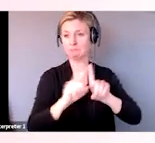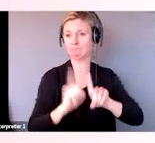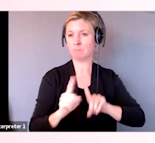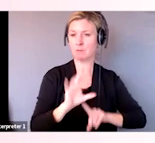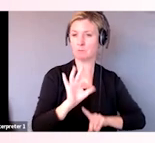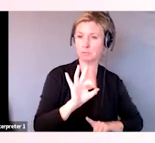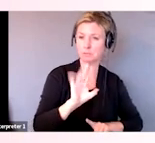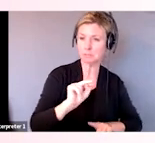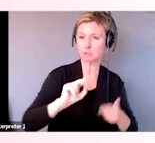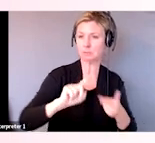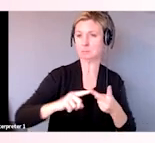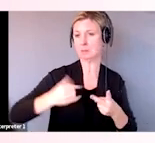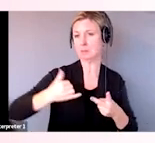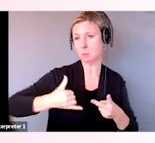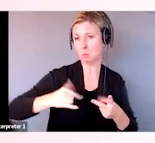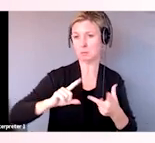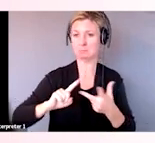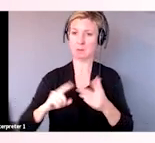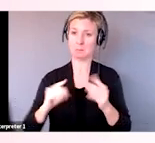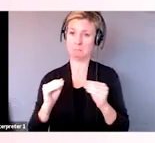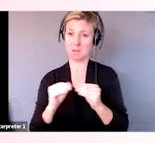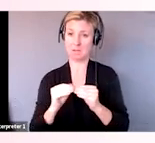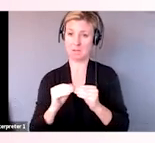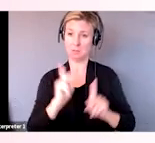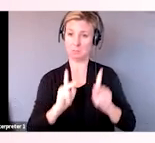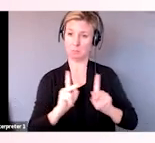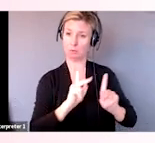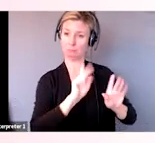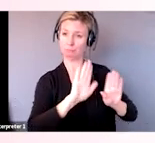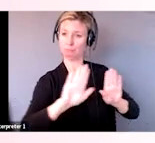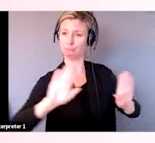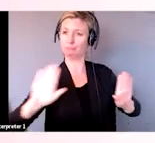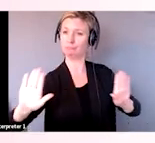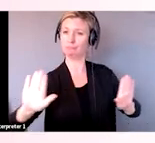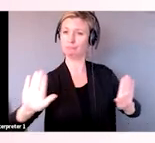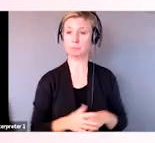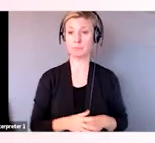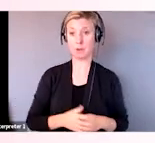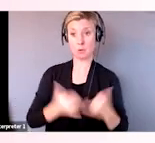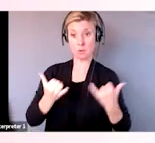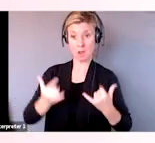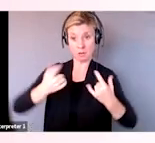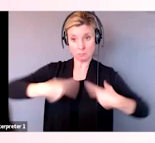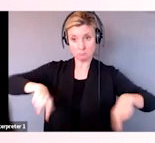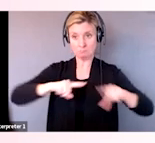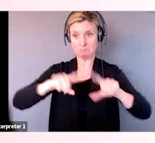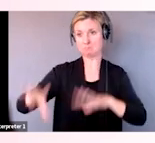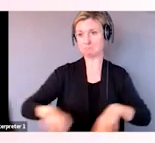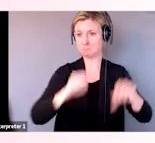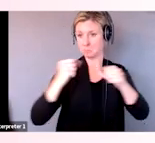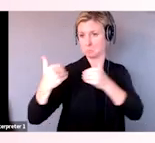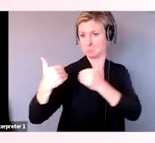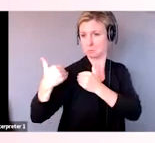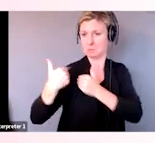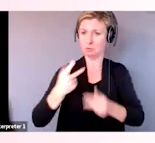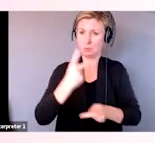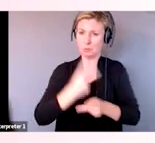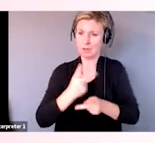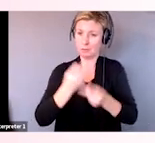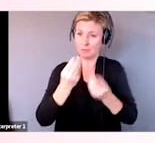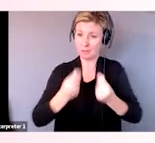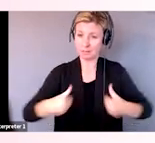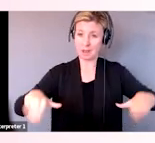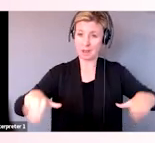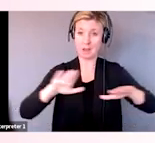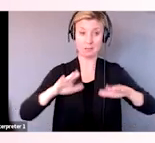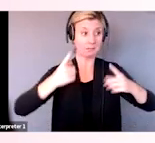As a city, we have a responsibility for the stewardship of the land on which we live and work. Today,